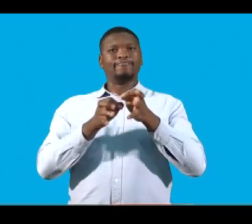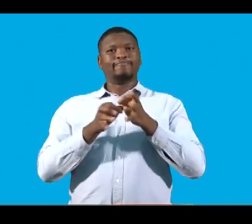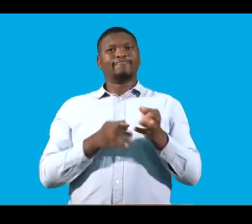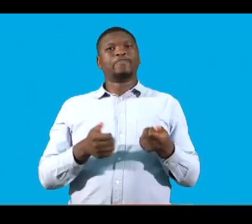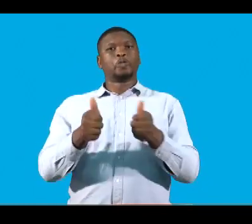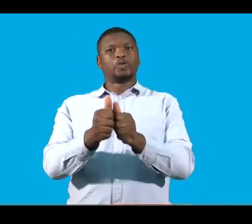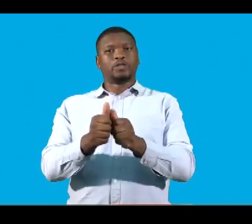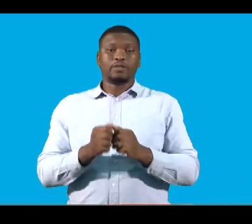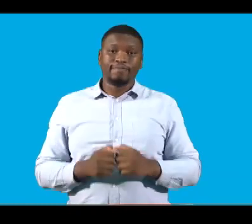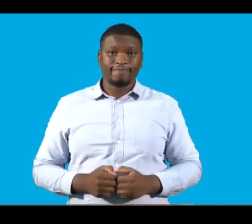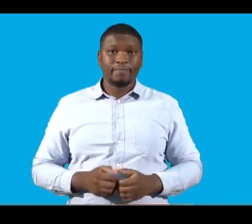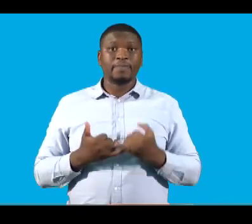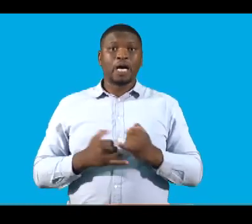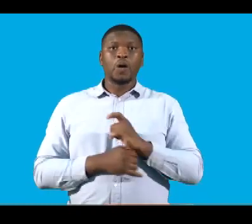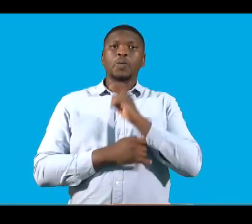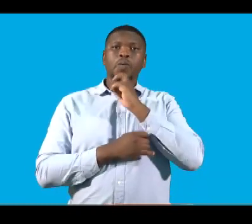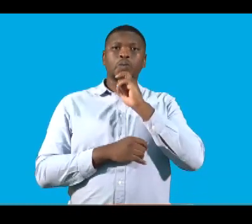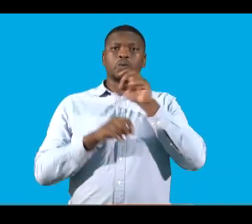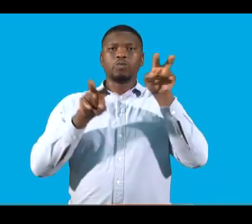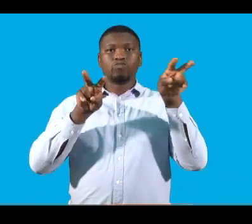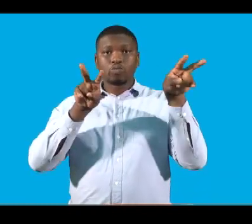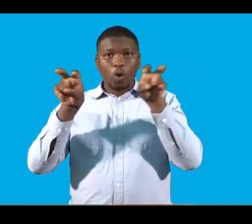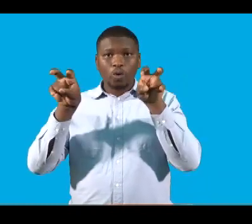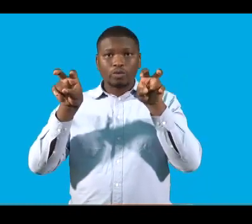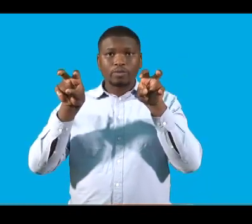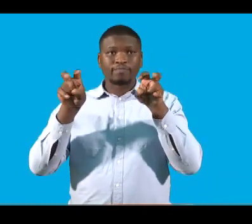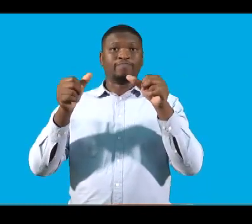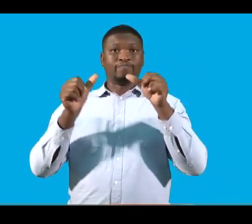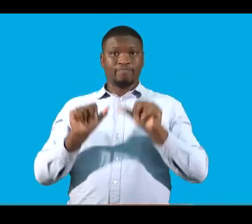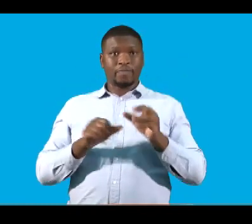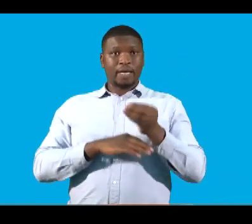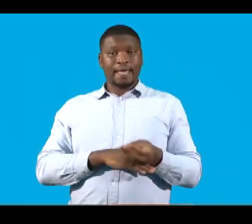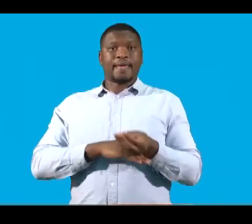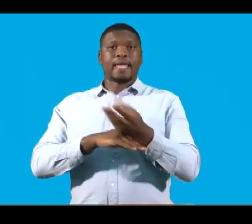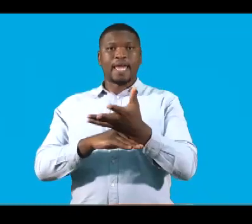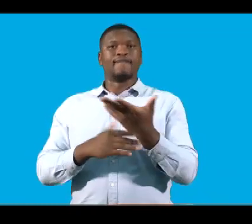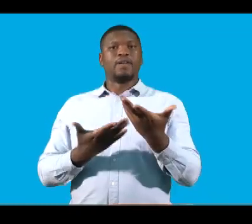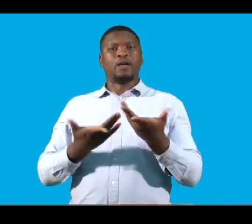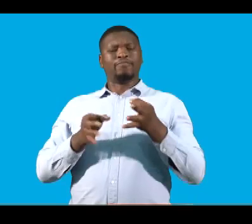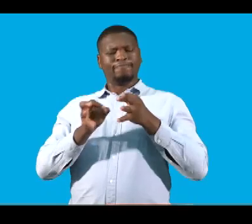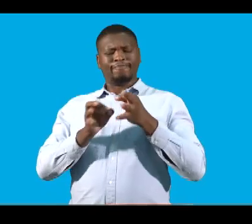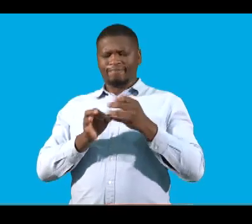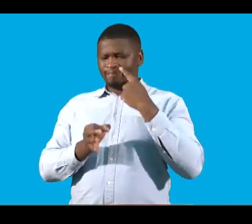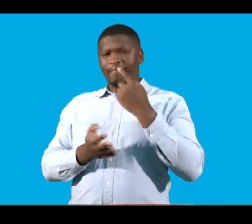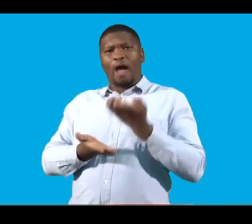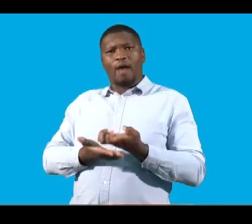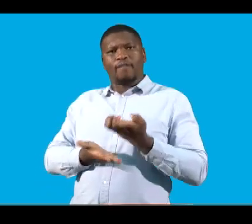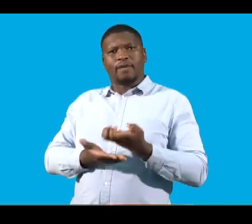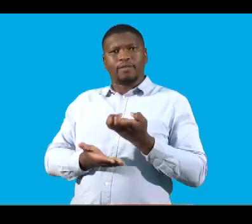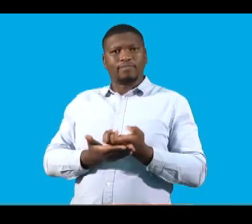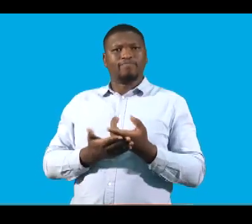evidence and the explanation is. So now we are using a quote and we are actually